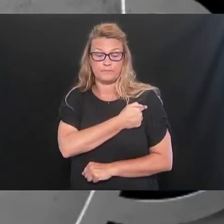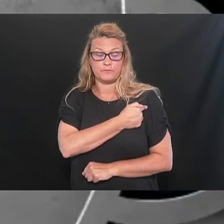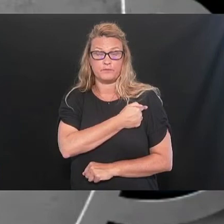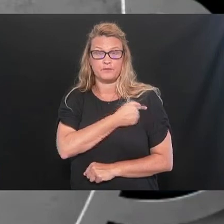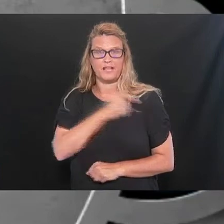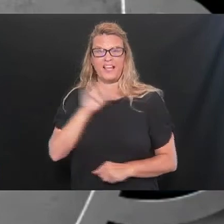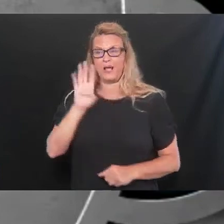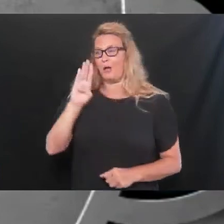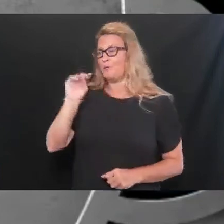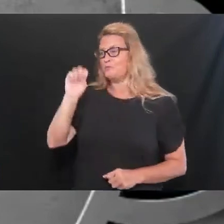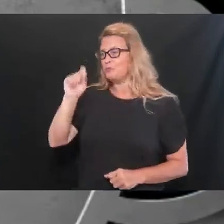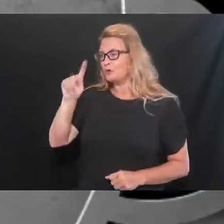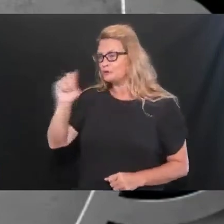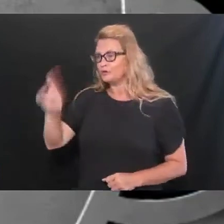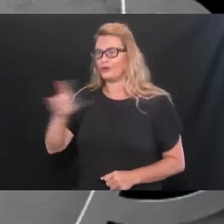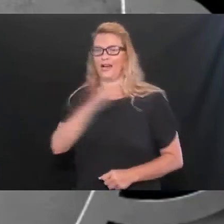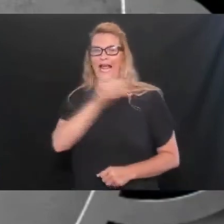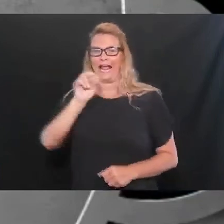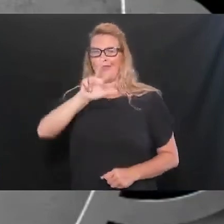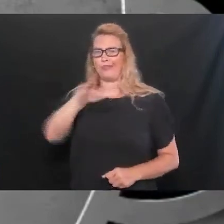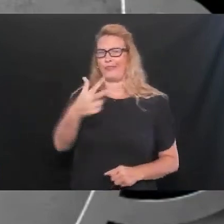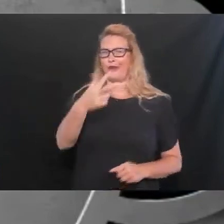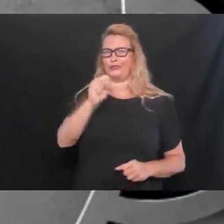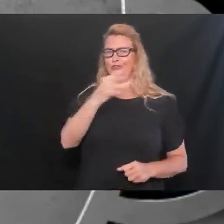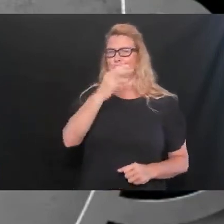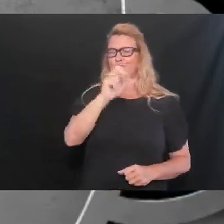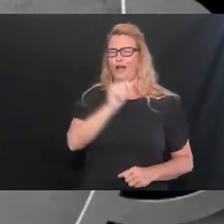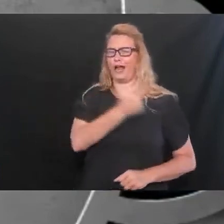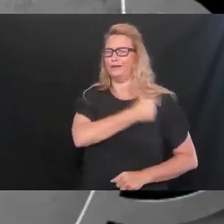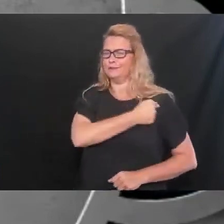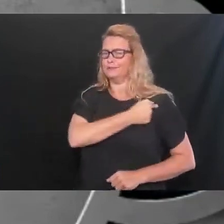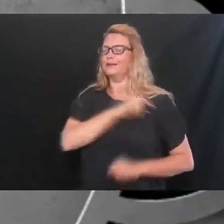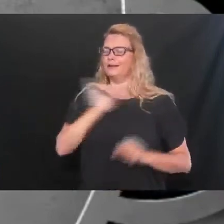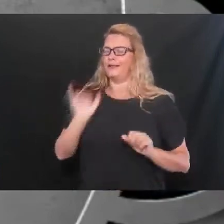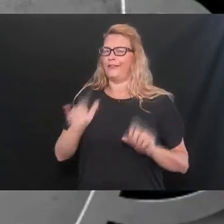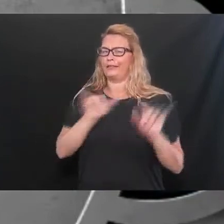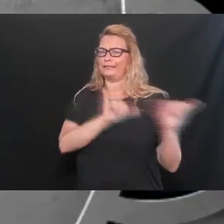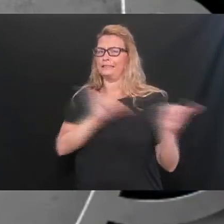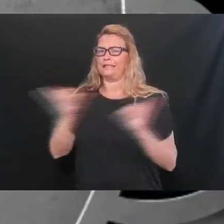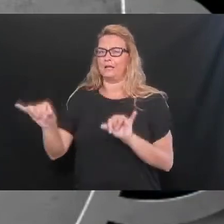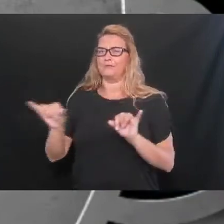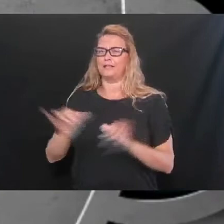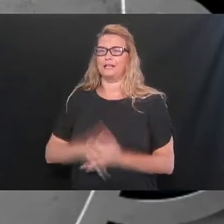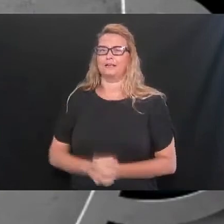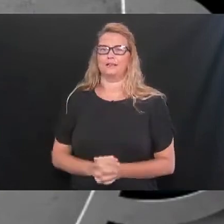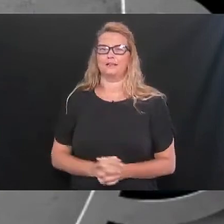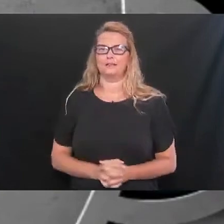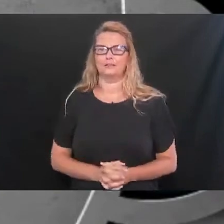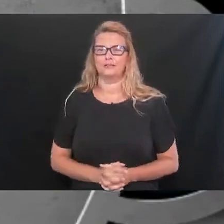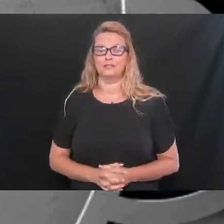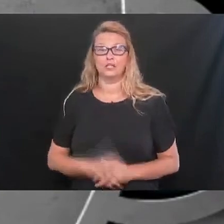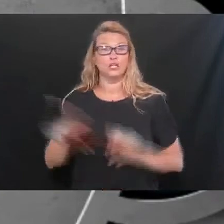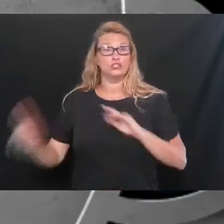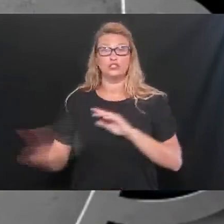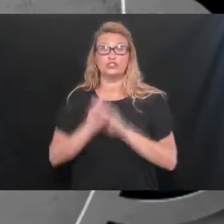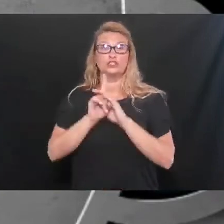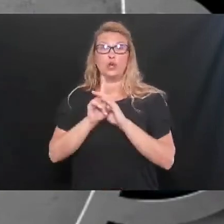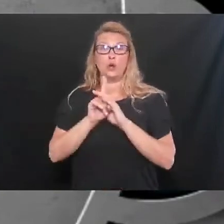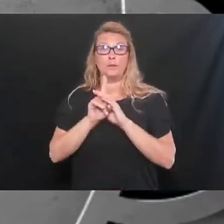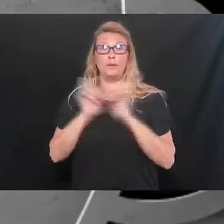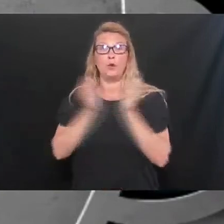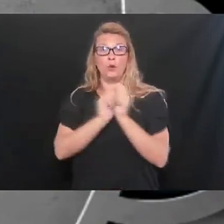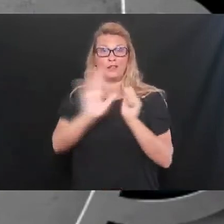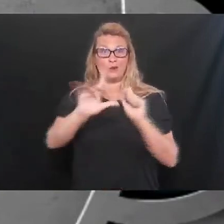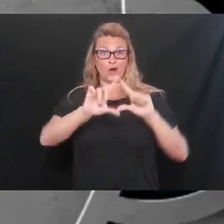interchanged, unfortunately. You know, one that's given out right now for immunocompromised or the third dose, you would just show up with your vaccine